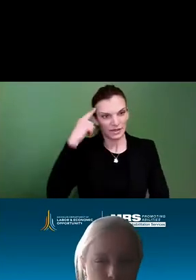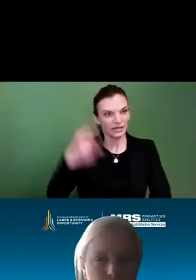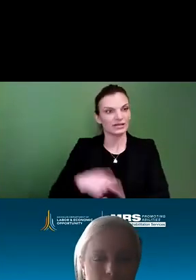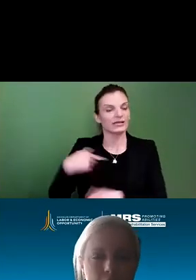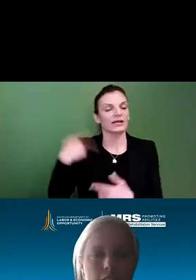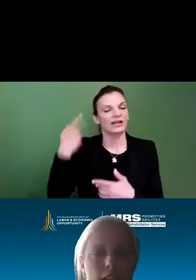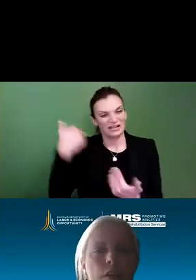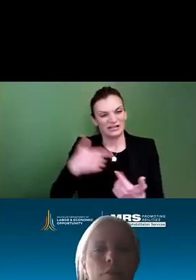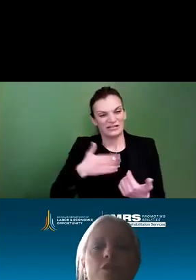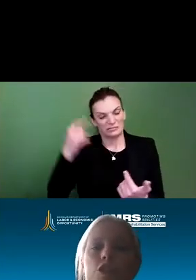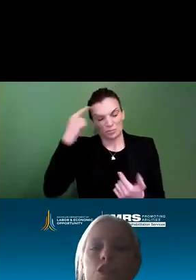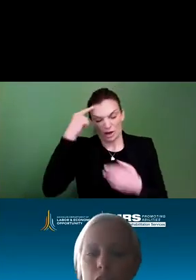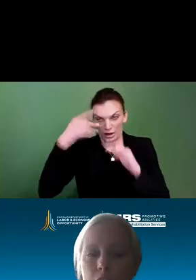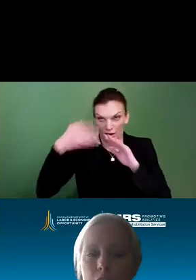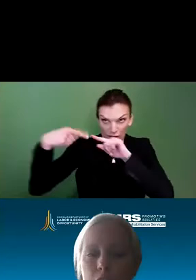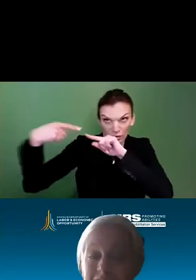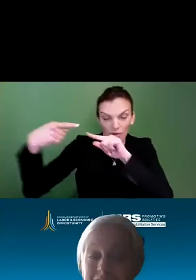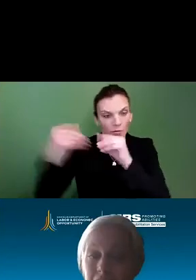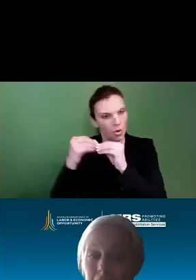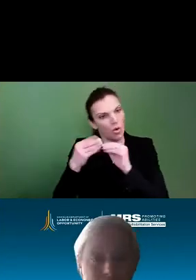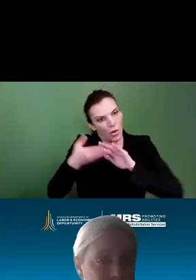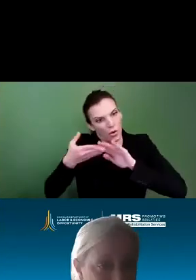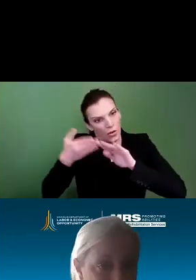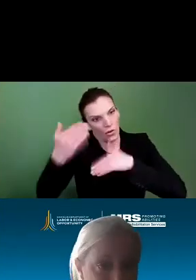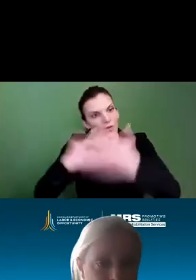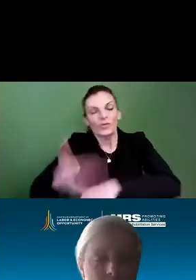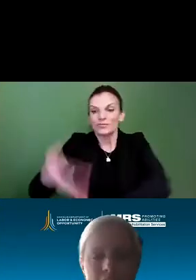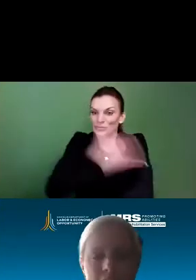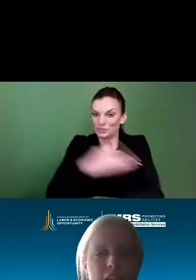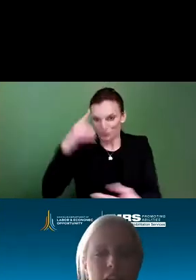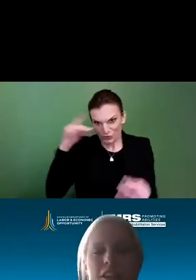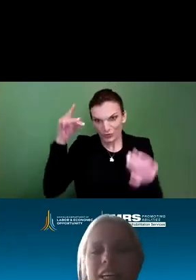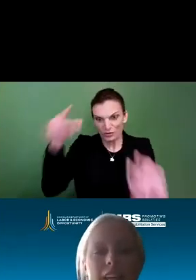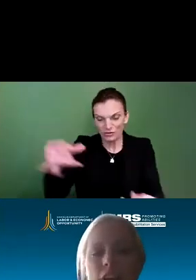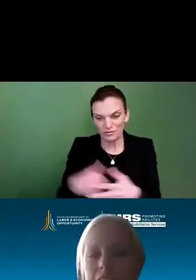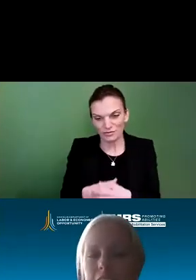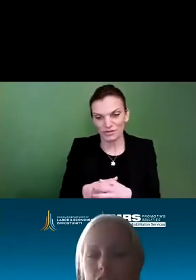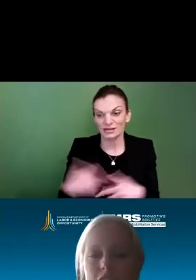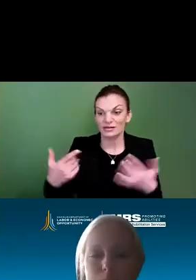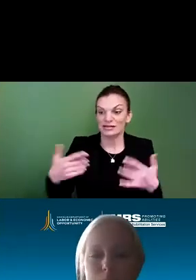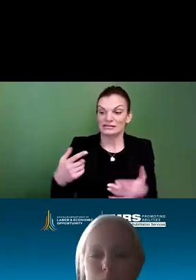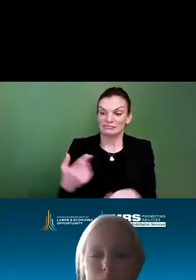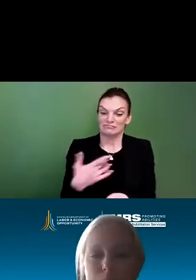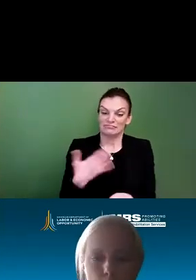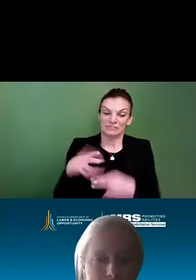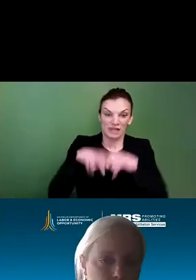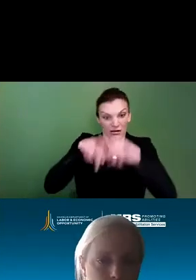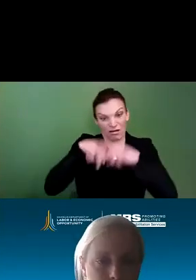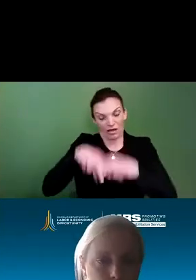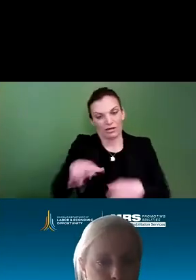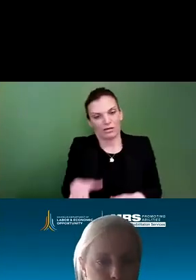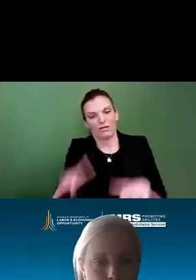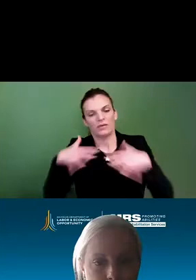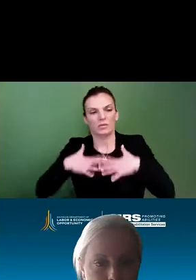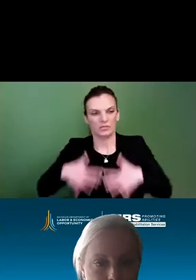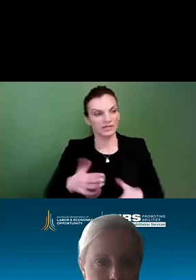cord connection. Reduce short-term feelings of anxiety. Keeping your thinking, learning, and judgment skills sharp as you age.